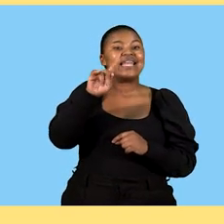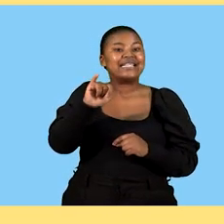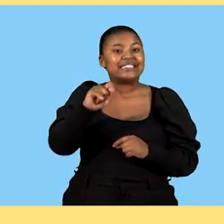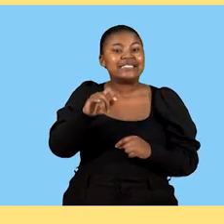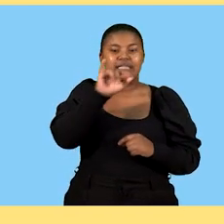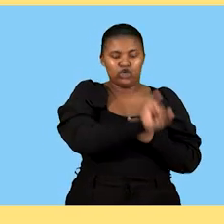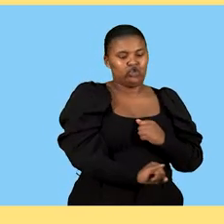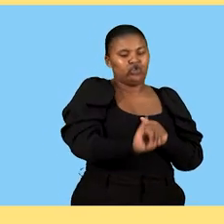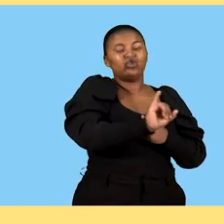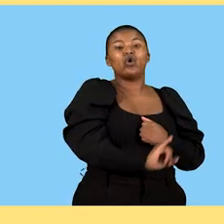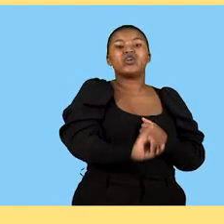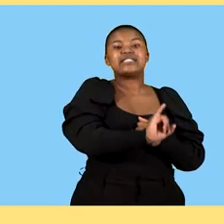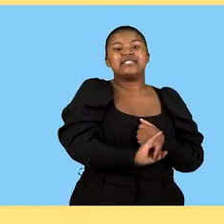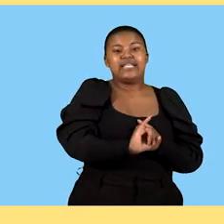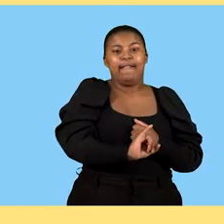it is